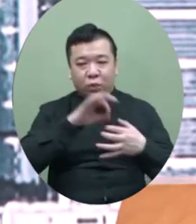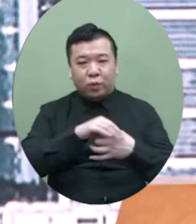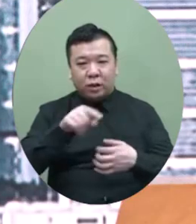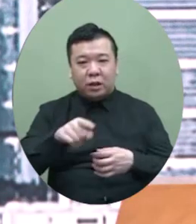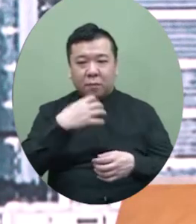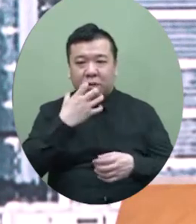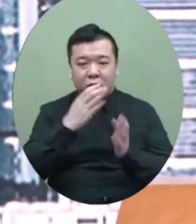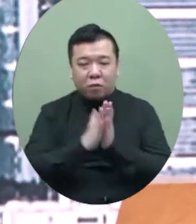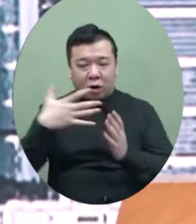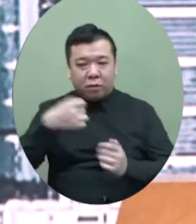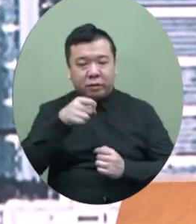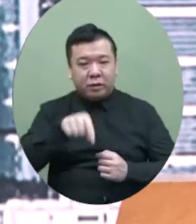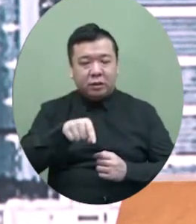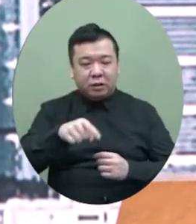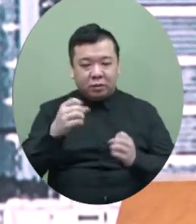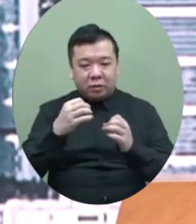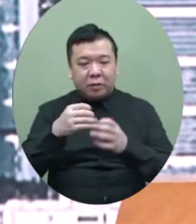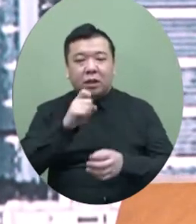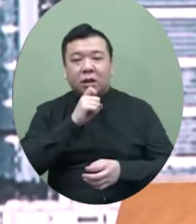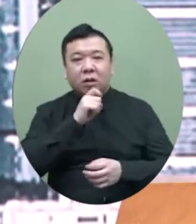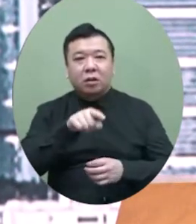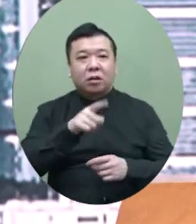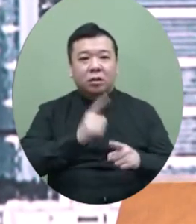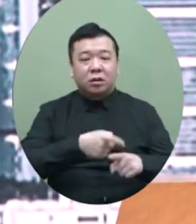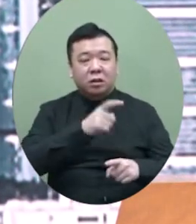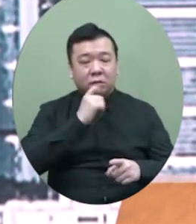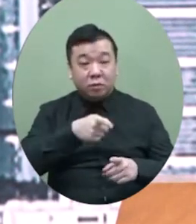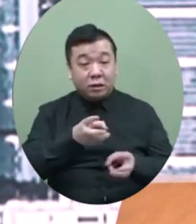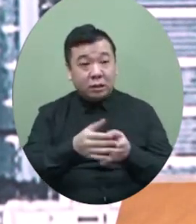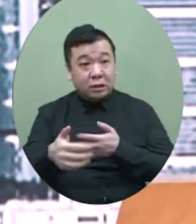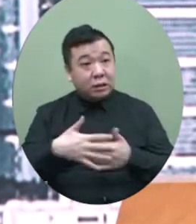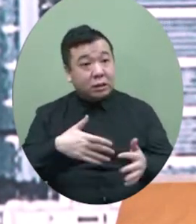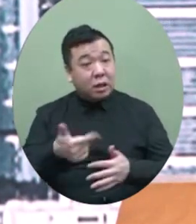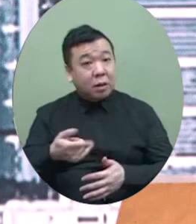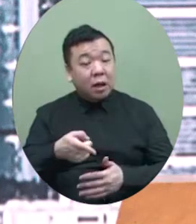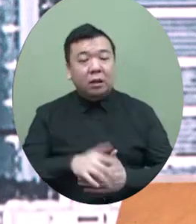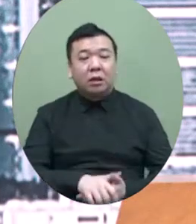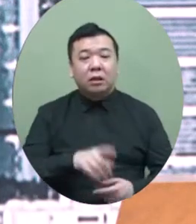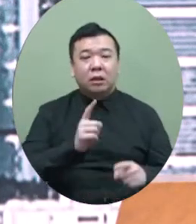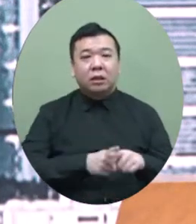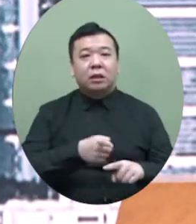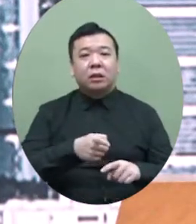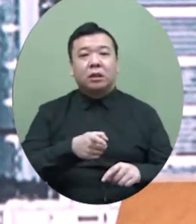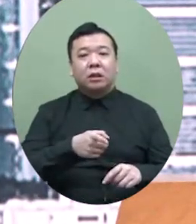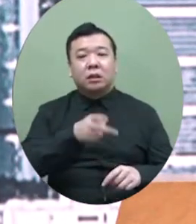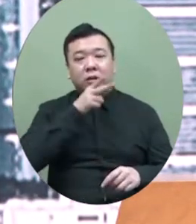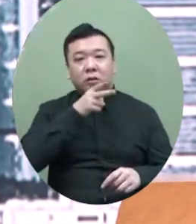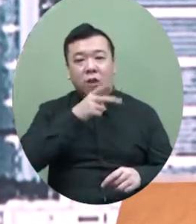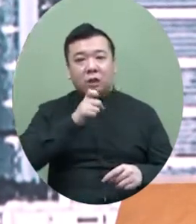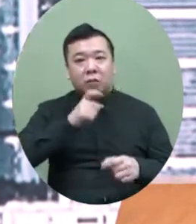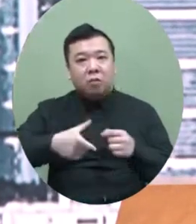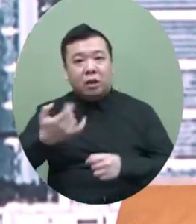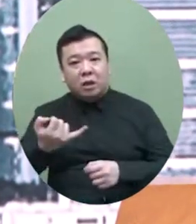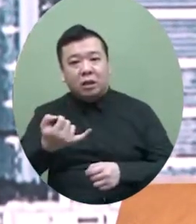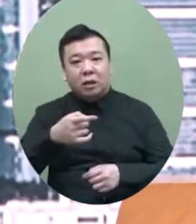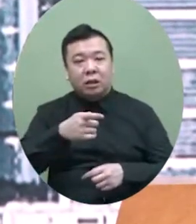respond to concerns that it may not be appropriate for you to meet the Chief Justice privately? Thank you. There are altogether 5